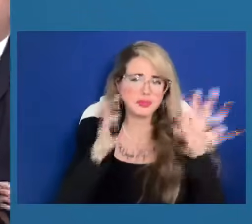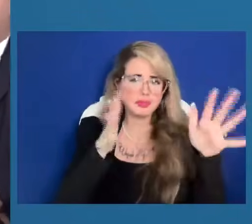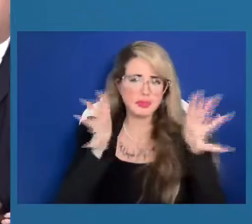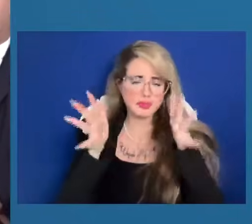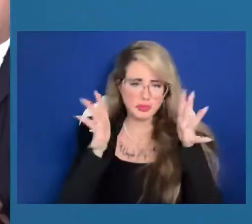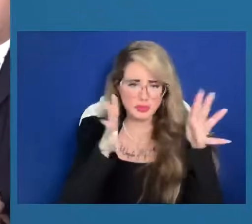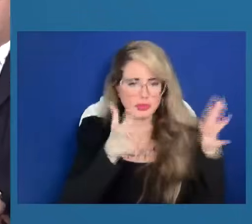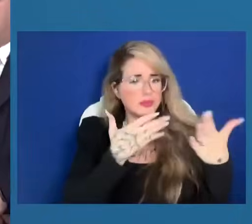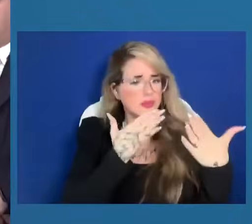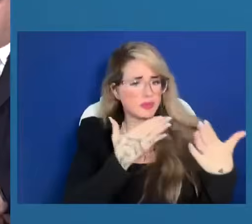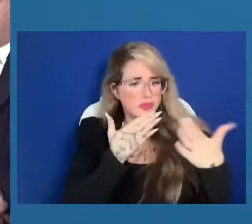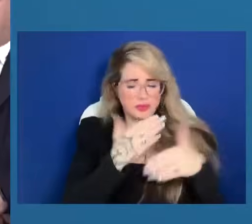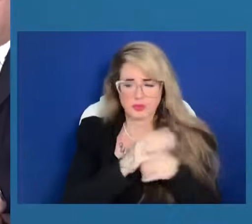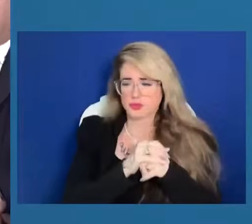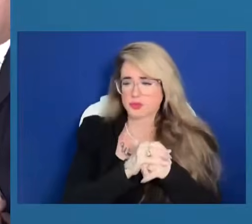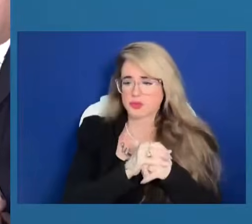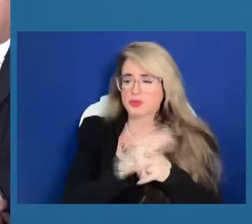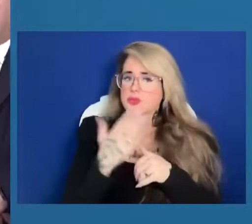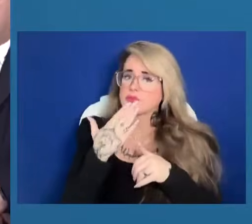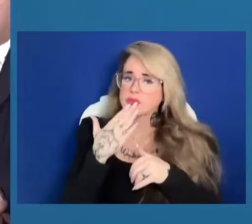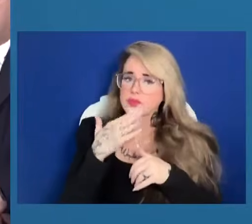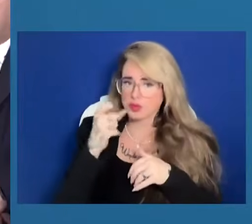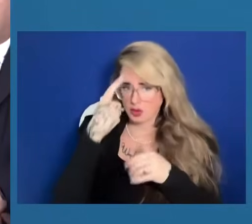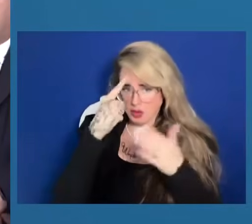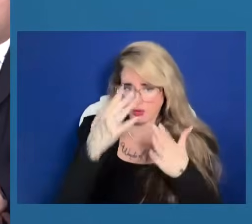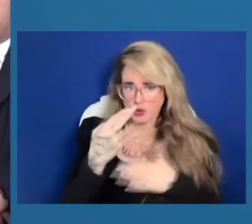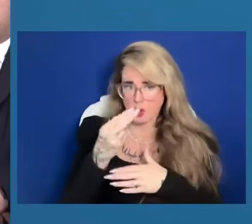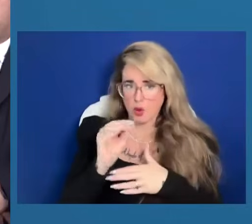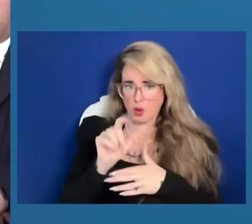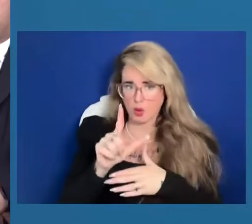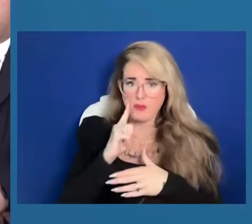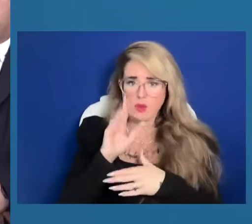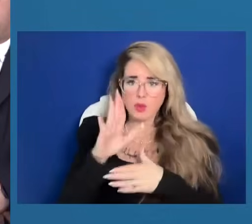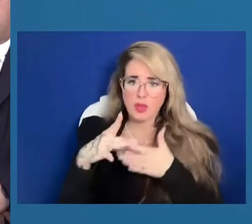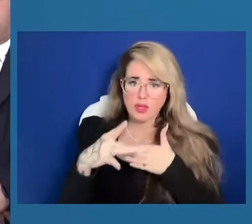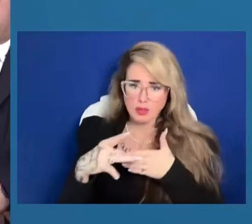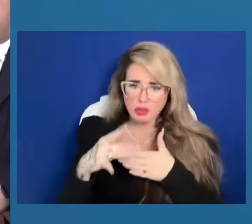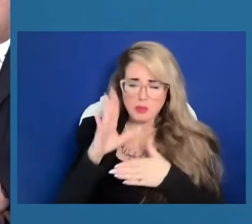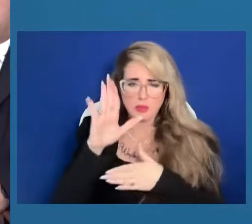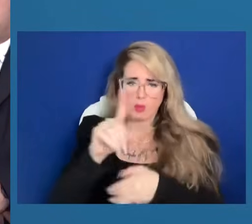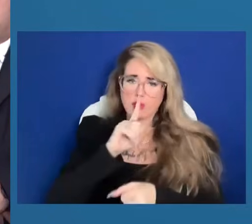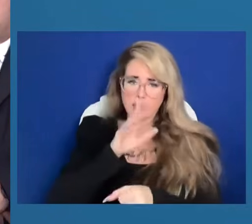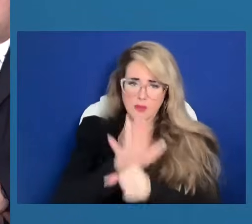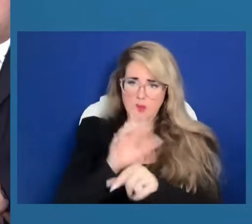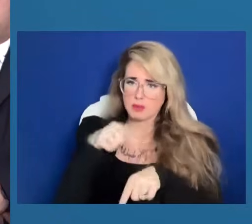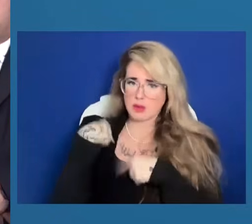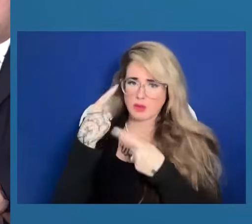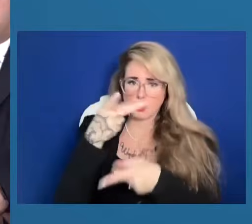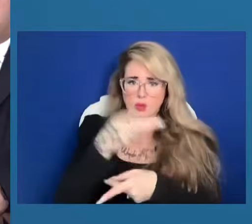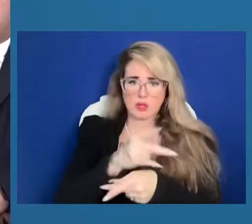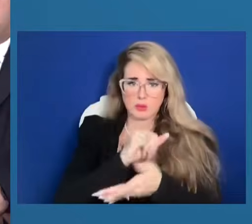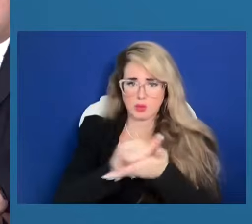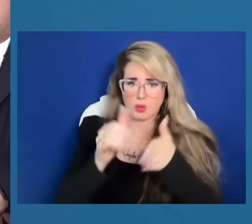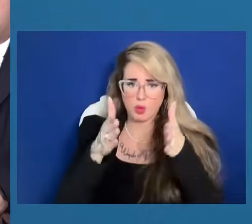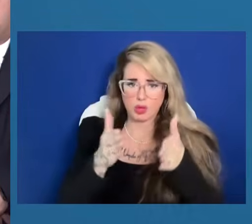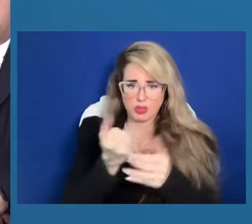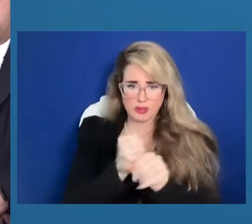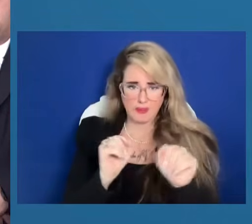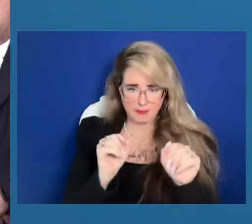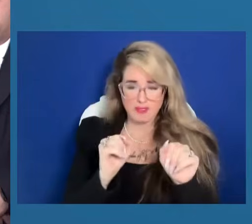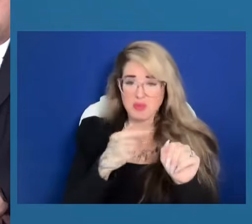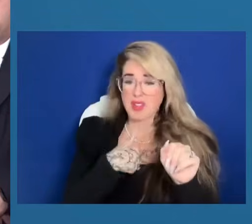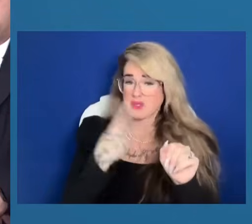Thank you, Commissioner. Thank you, Governor Hochul, for your leadership and your unwavering commitment to keeping New Yorkers safe. I've seen